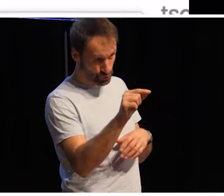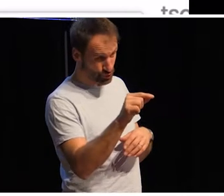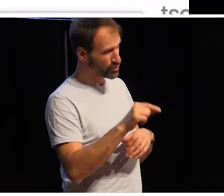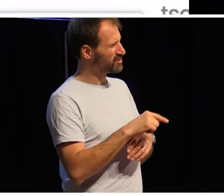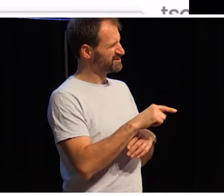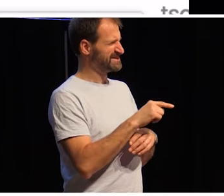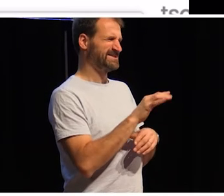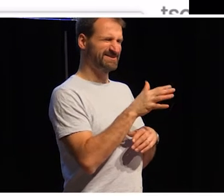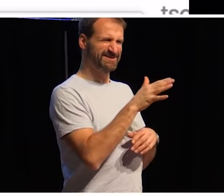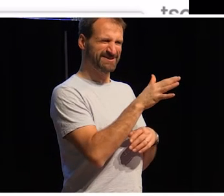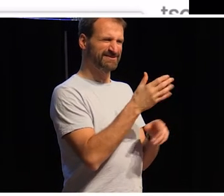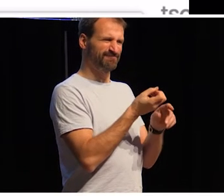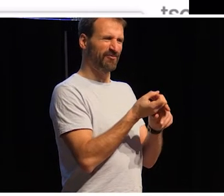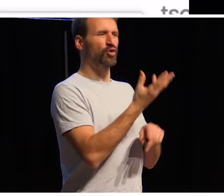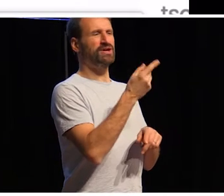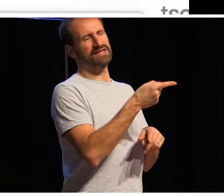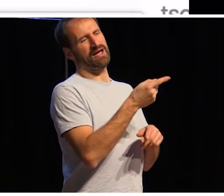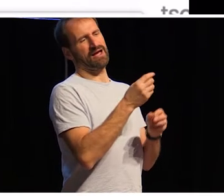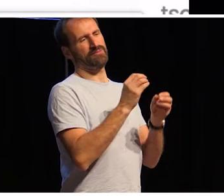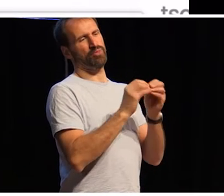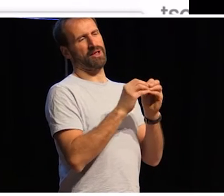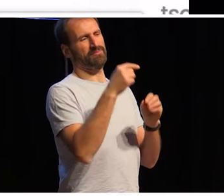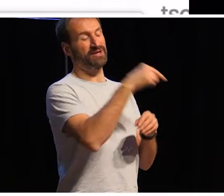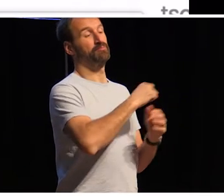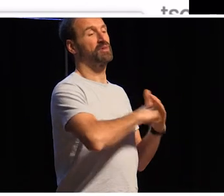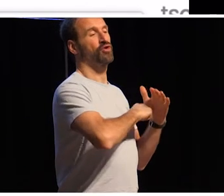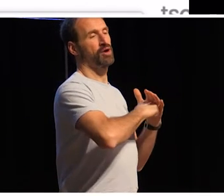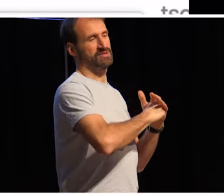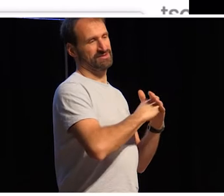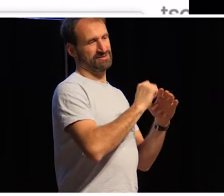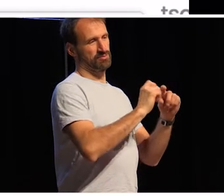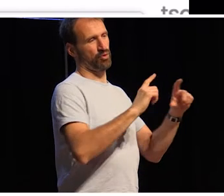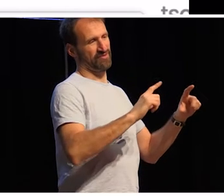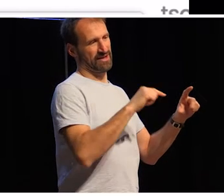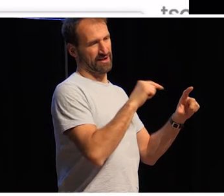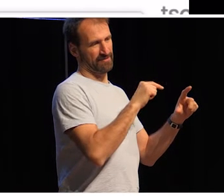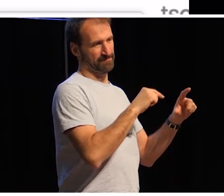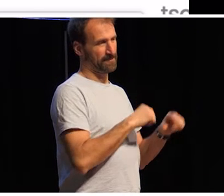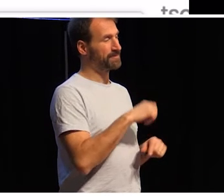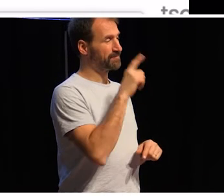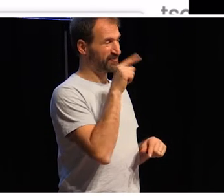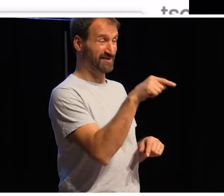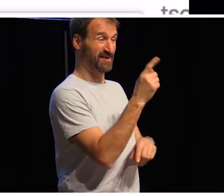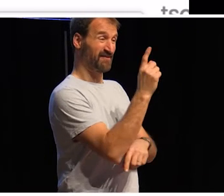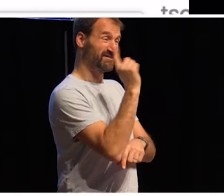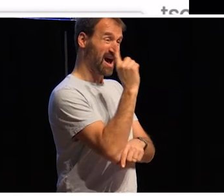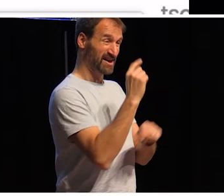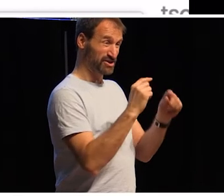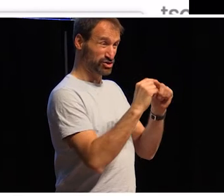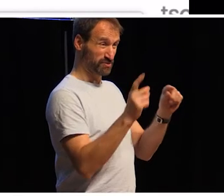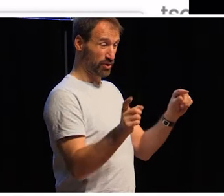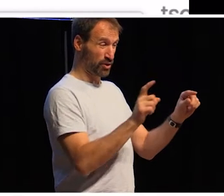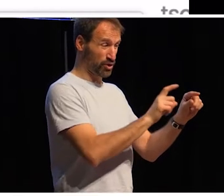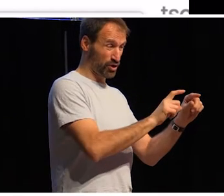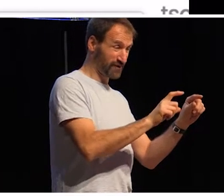causing troubles in the performance profile. If you hover over the warning symbol, it says not